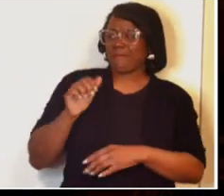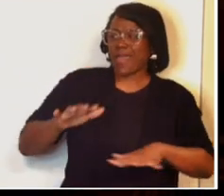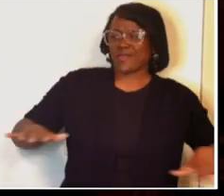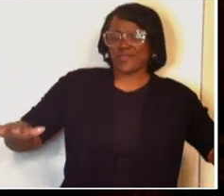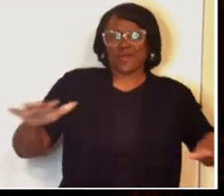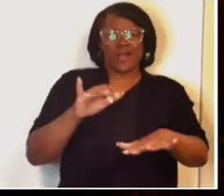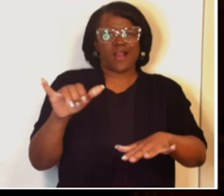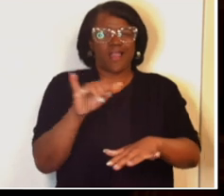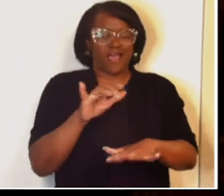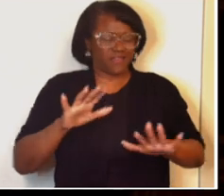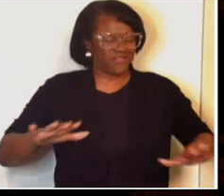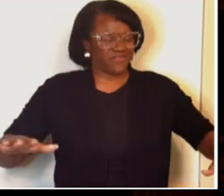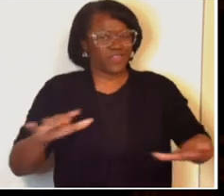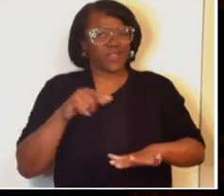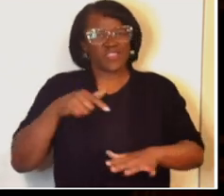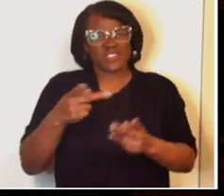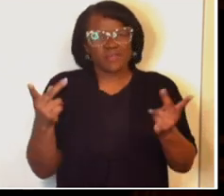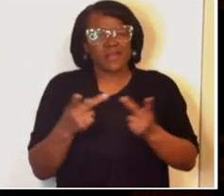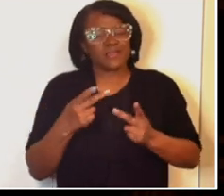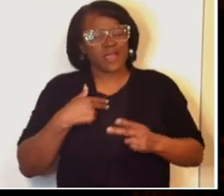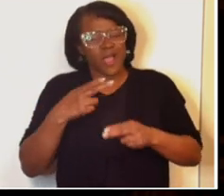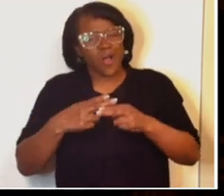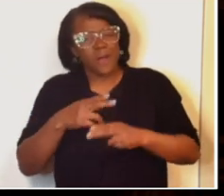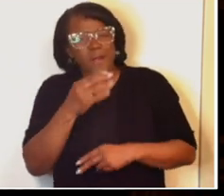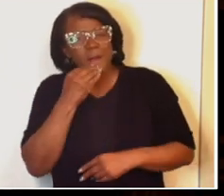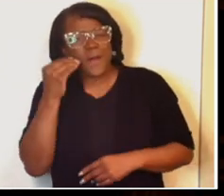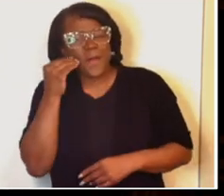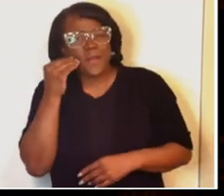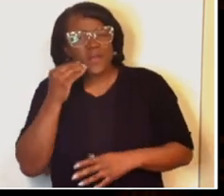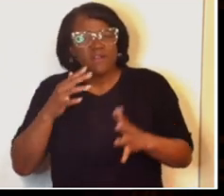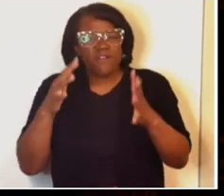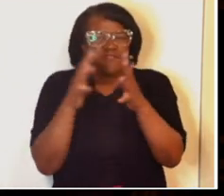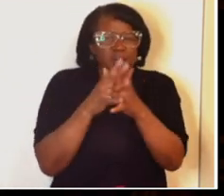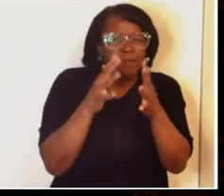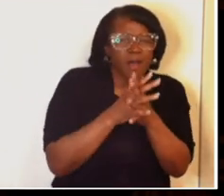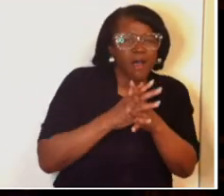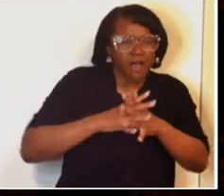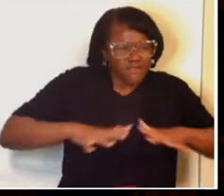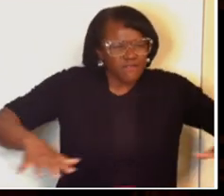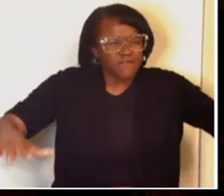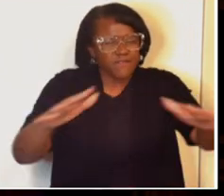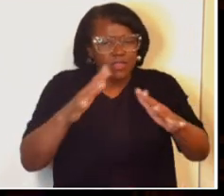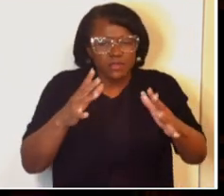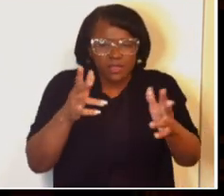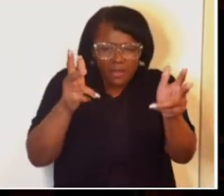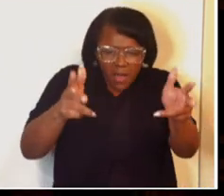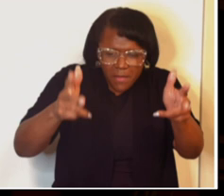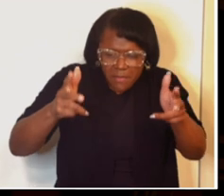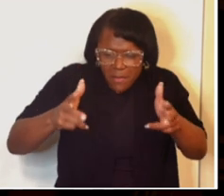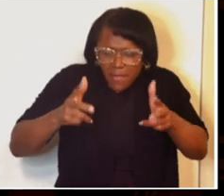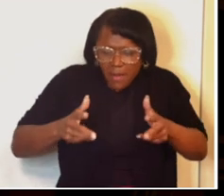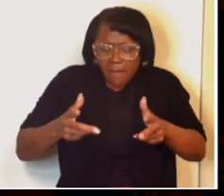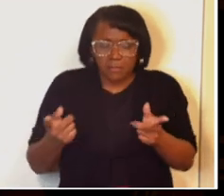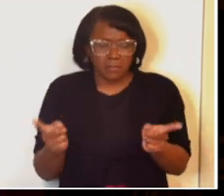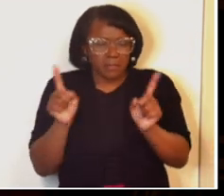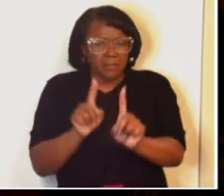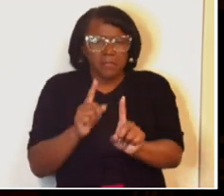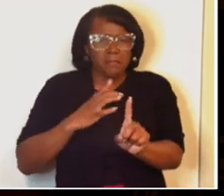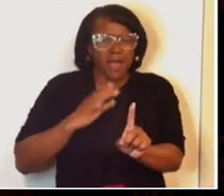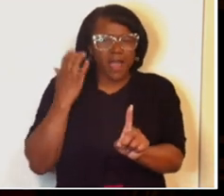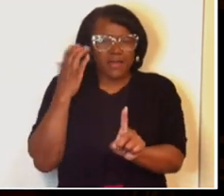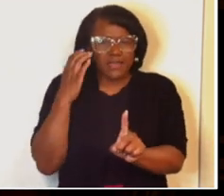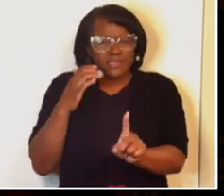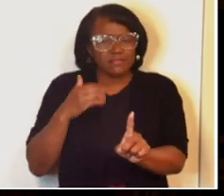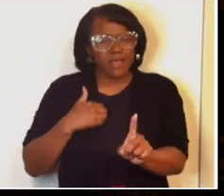my home. Football fields lined with cars. I walk to my cousin and stand beside him. He lifts his hand, palm flat and